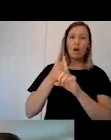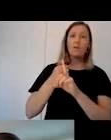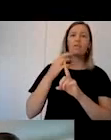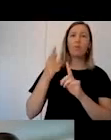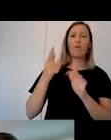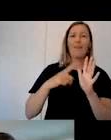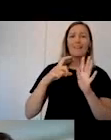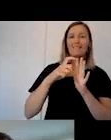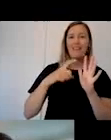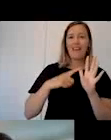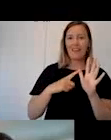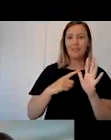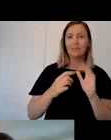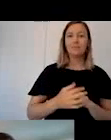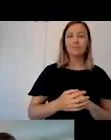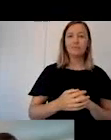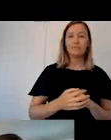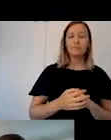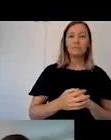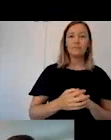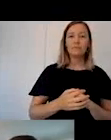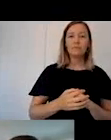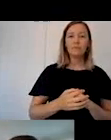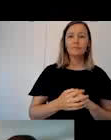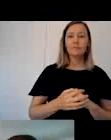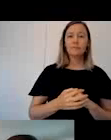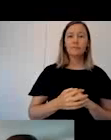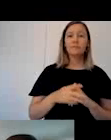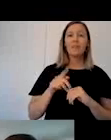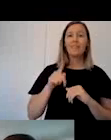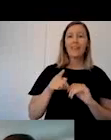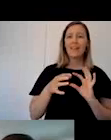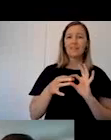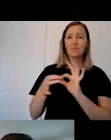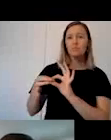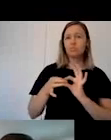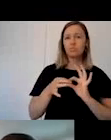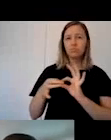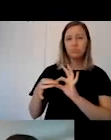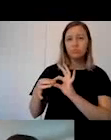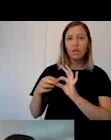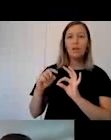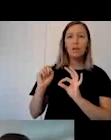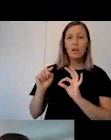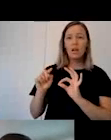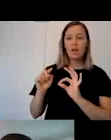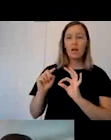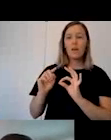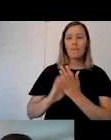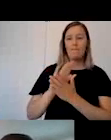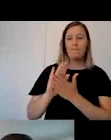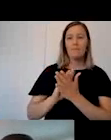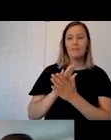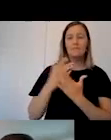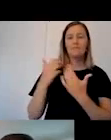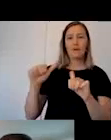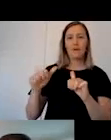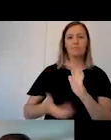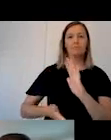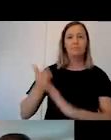ADA. And it was that togetherness that really brought the ADA, you know, over the finish